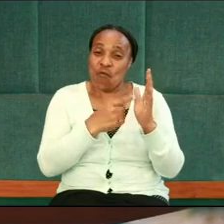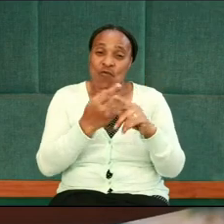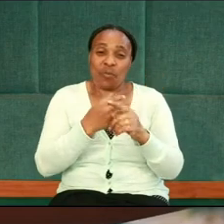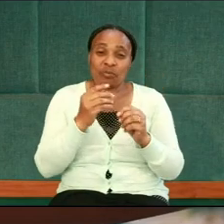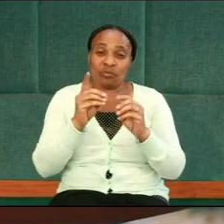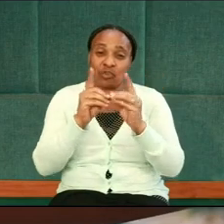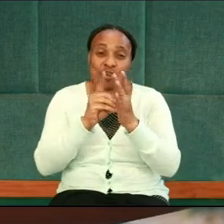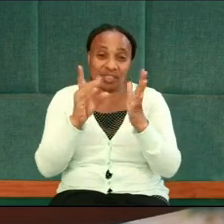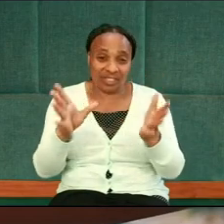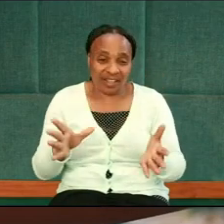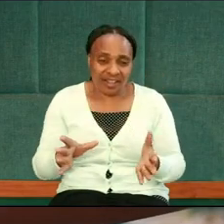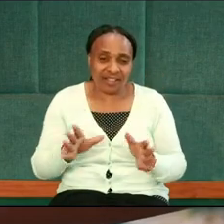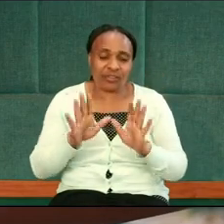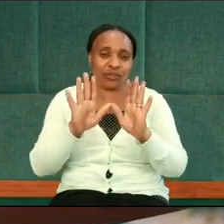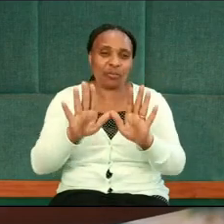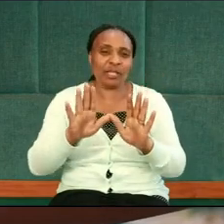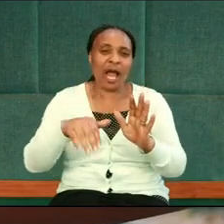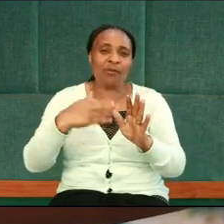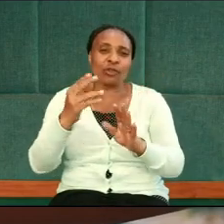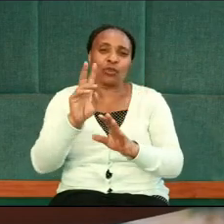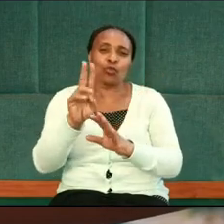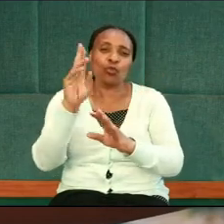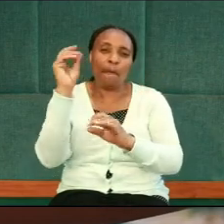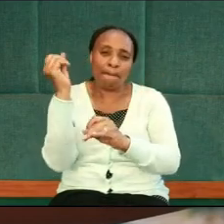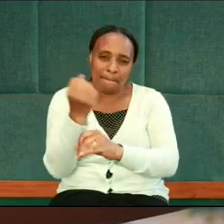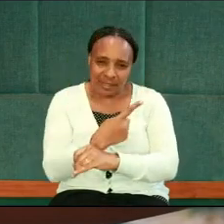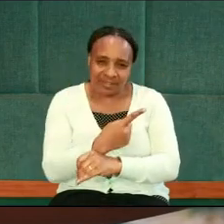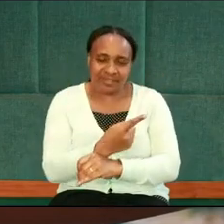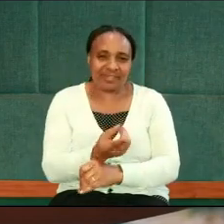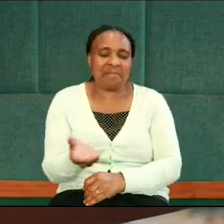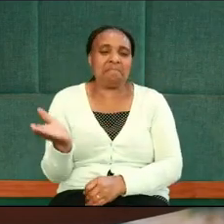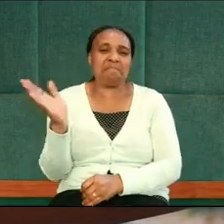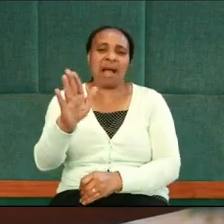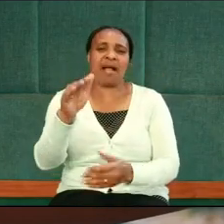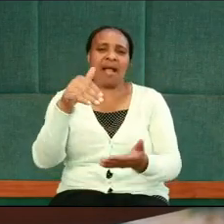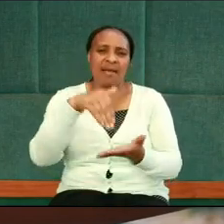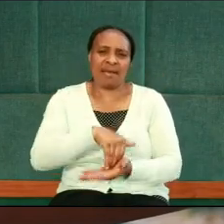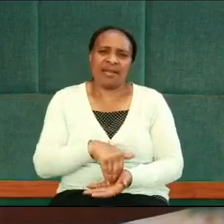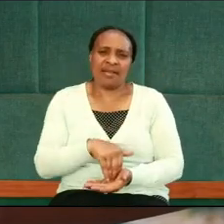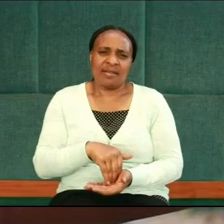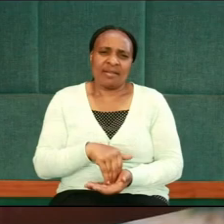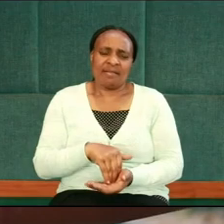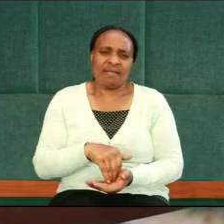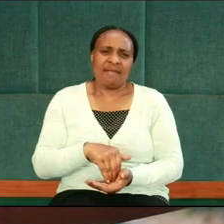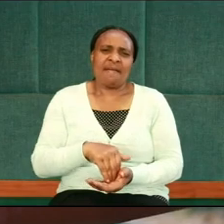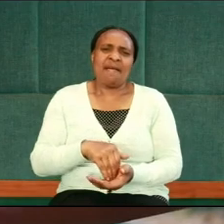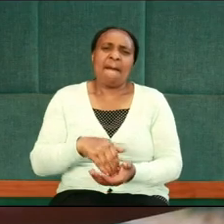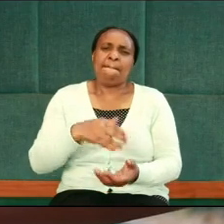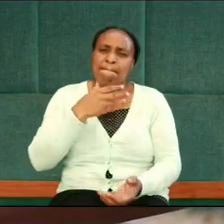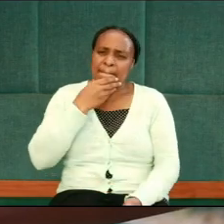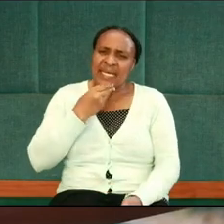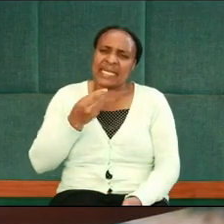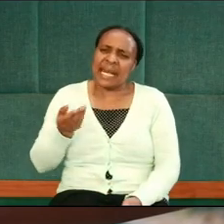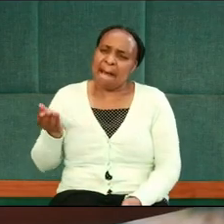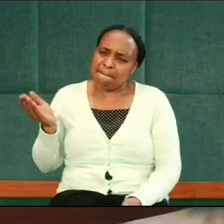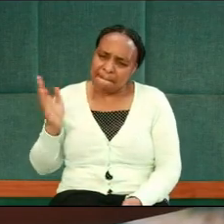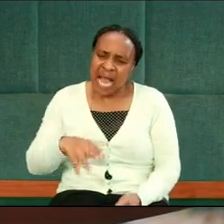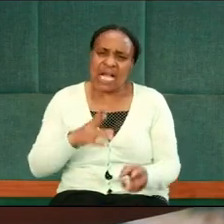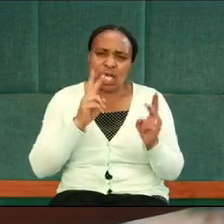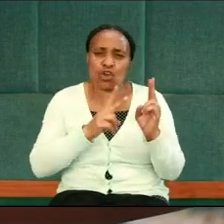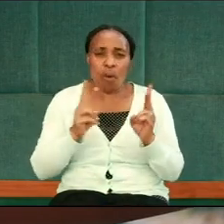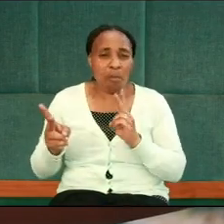stopped, and after 2 months, he was back. The guy was never brought back to